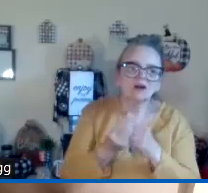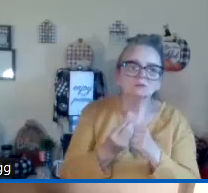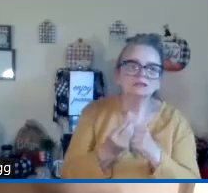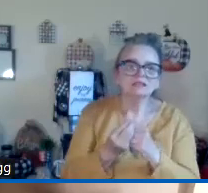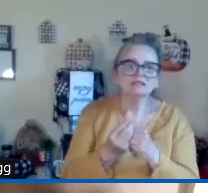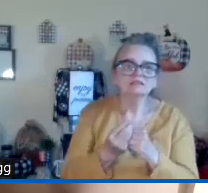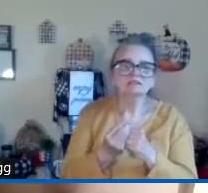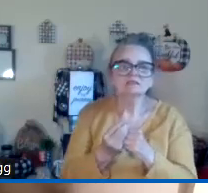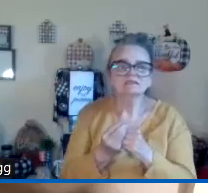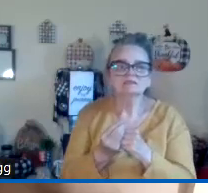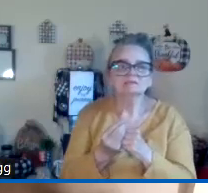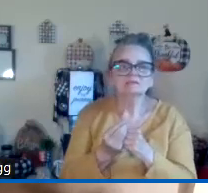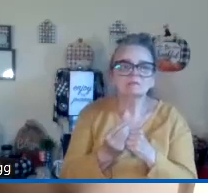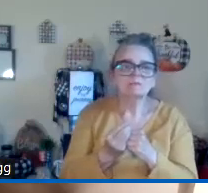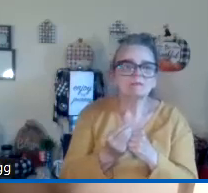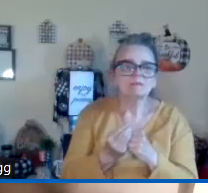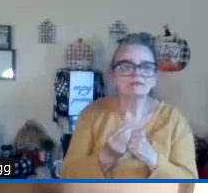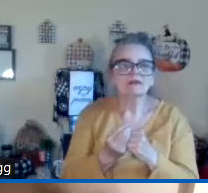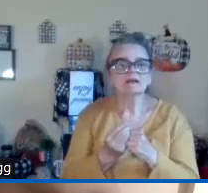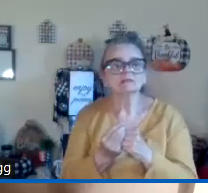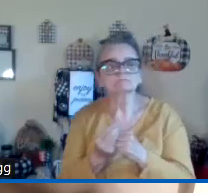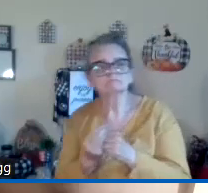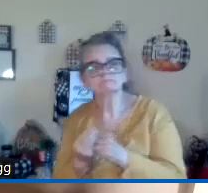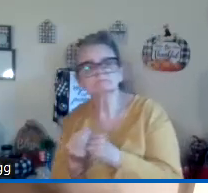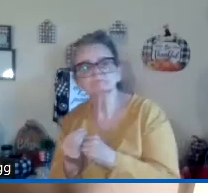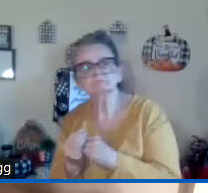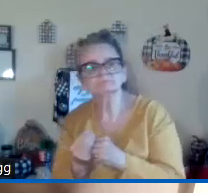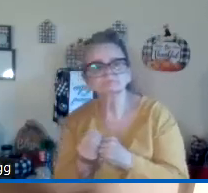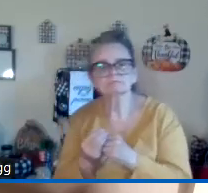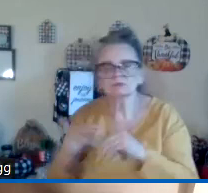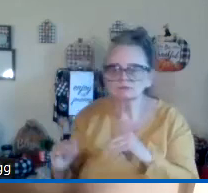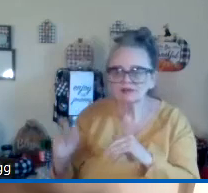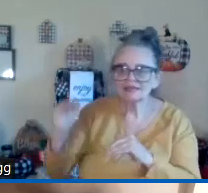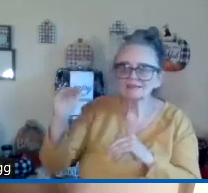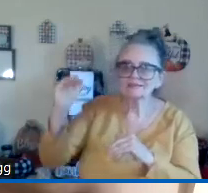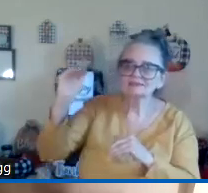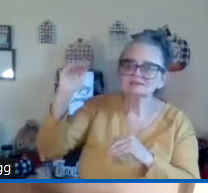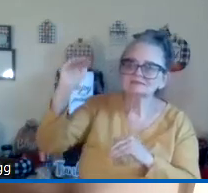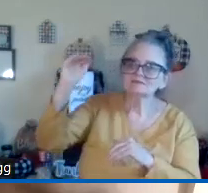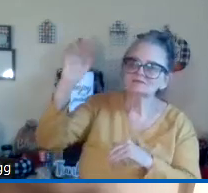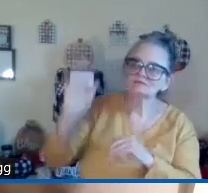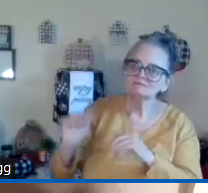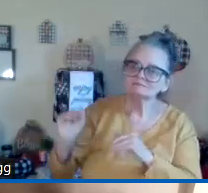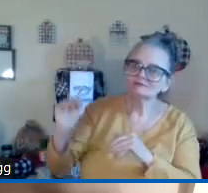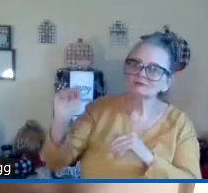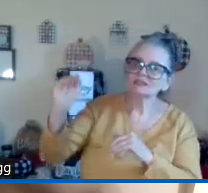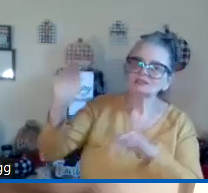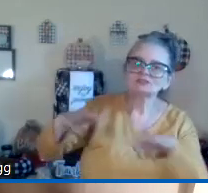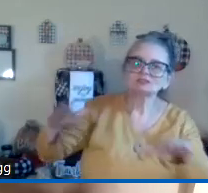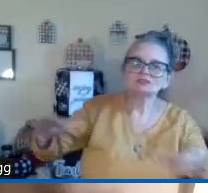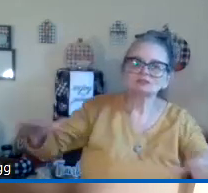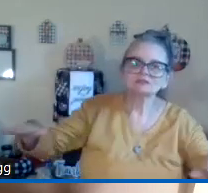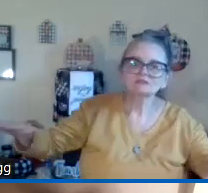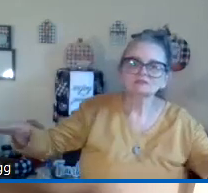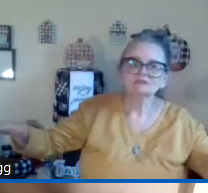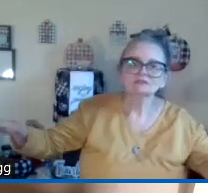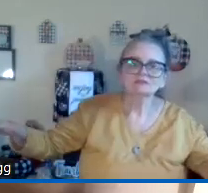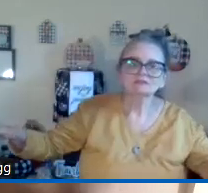We are very rich because we have the blessings of God, the favor of God. He favors all of